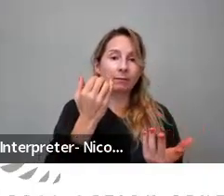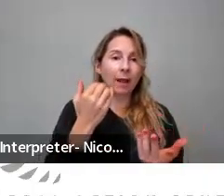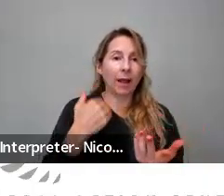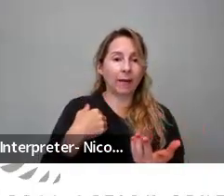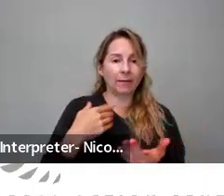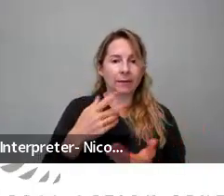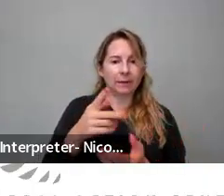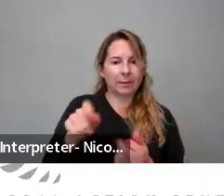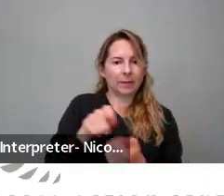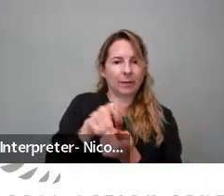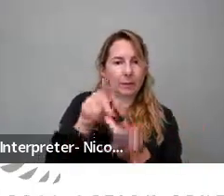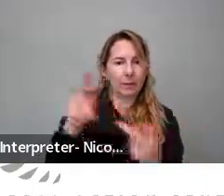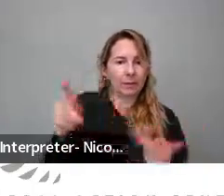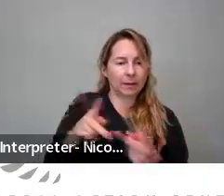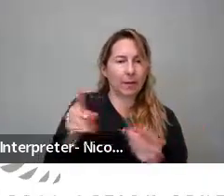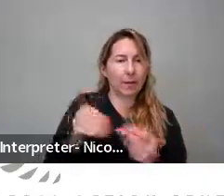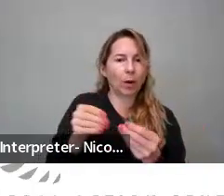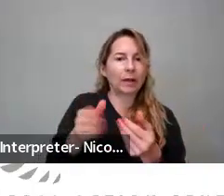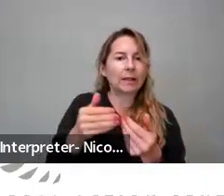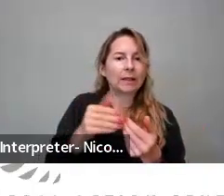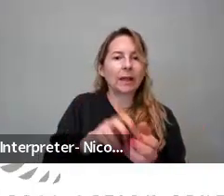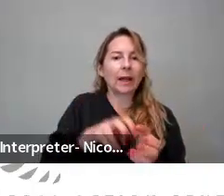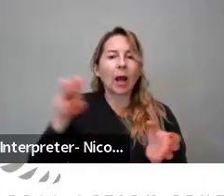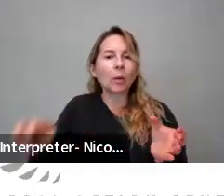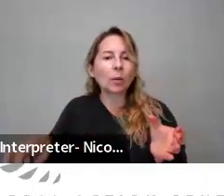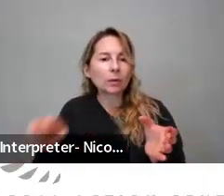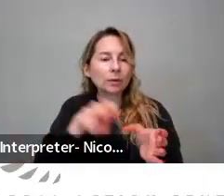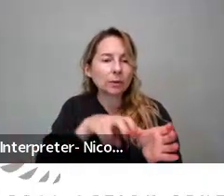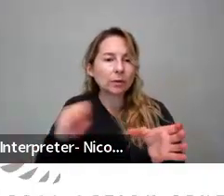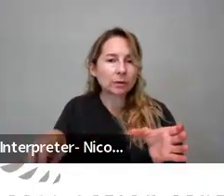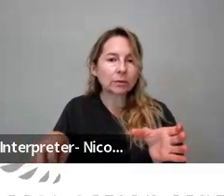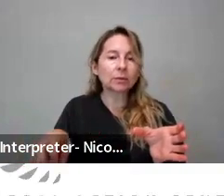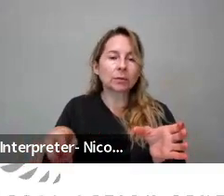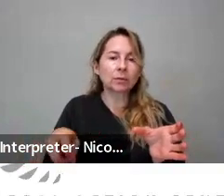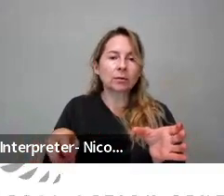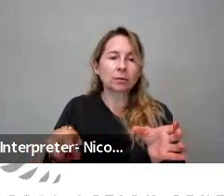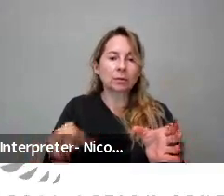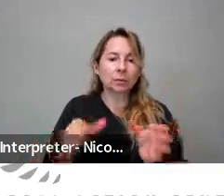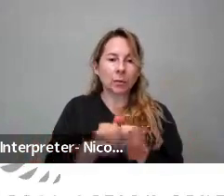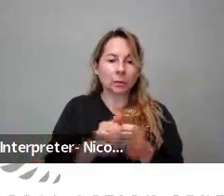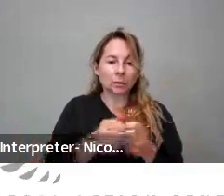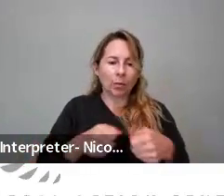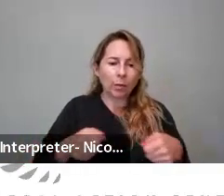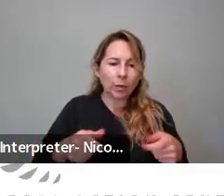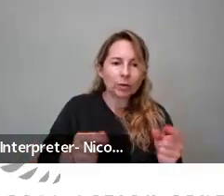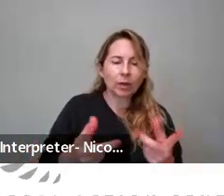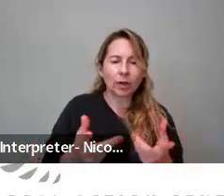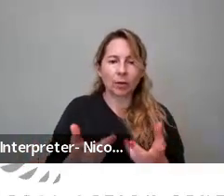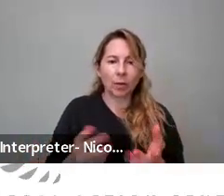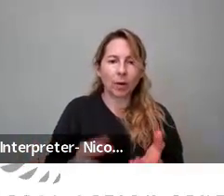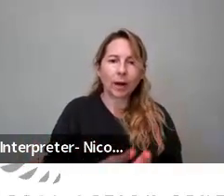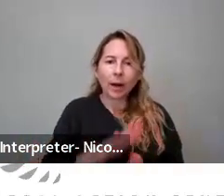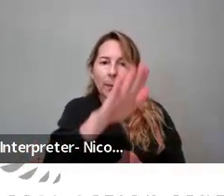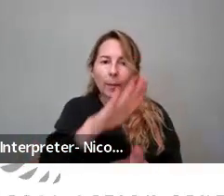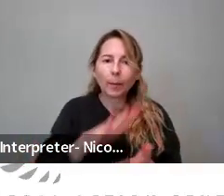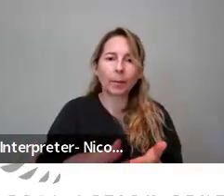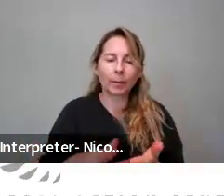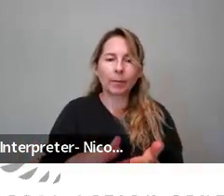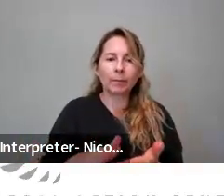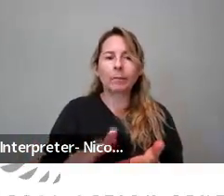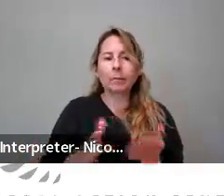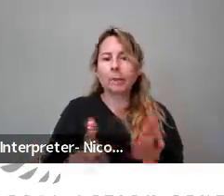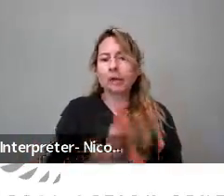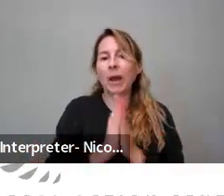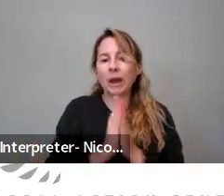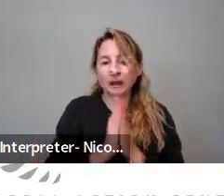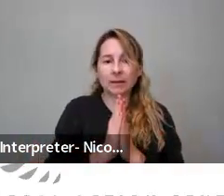out, get in my mobility device and get up the ramp, then it could be I'm requesting